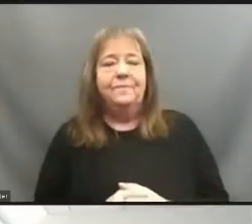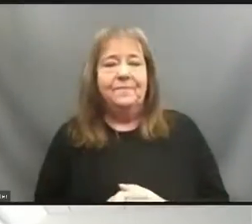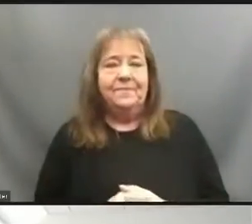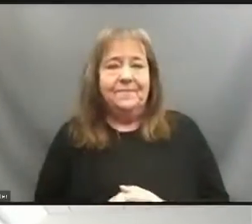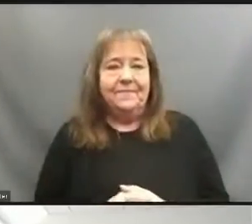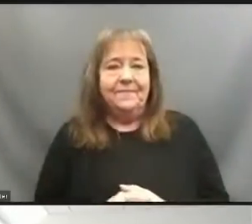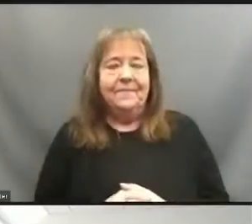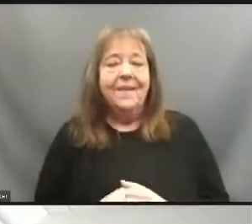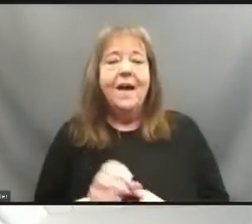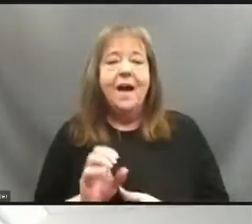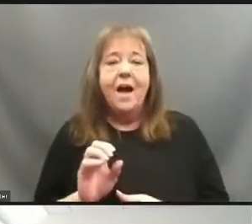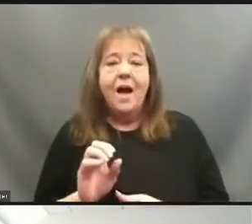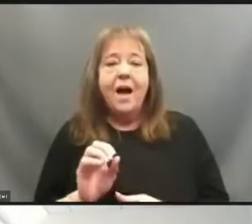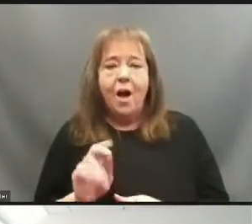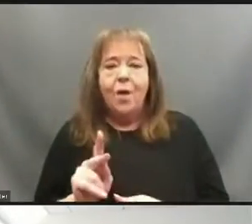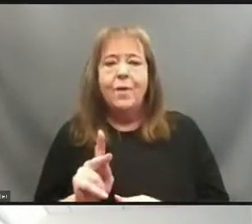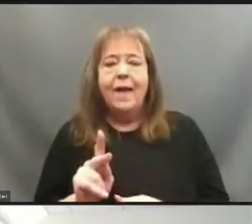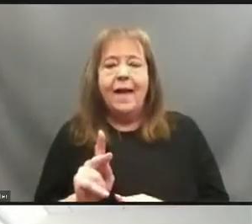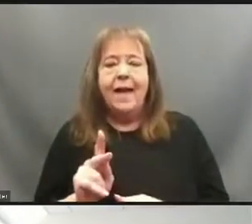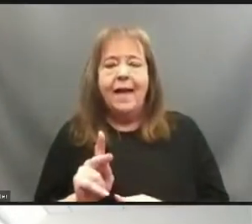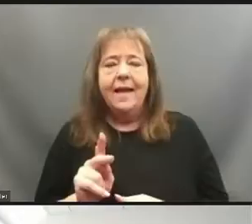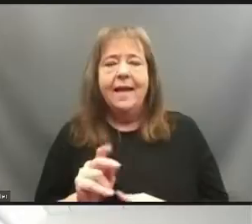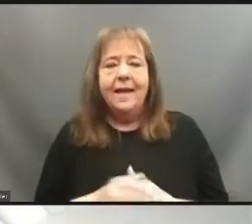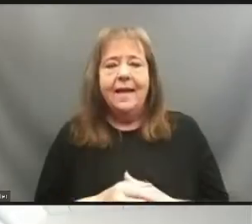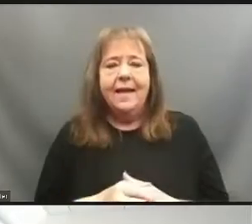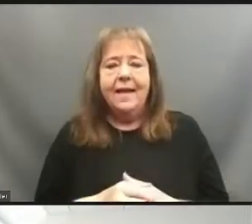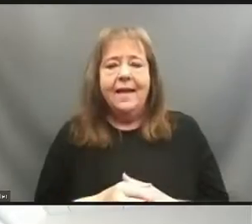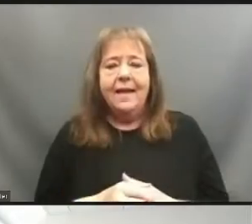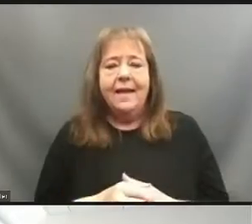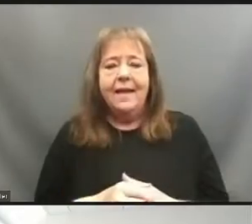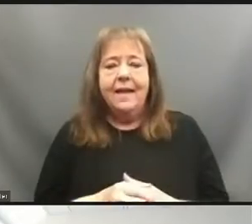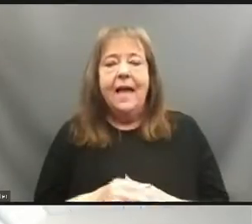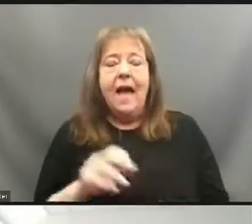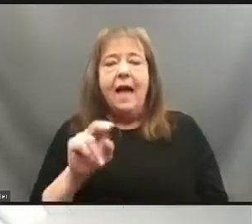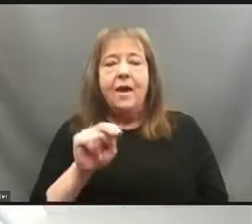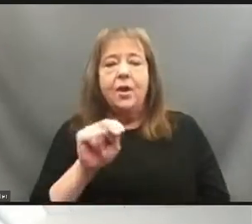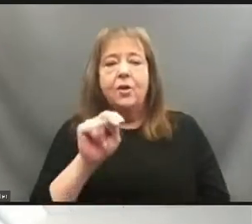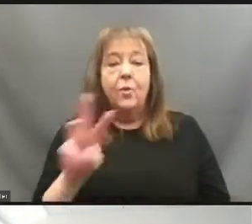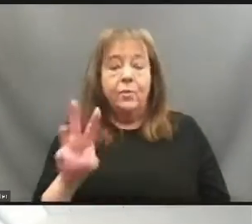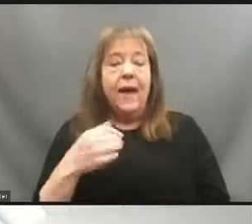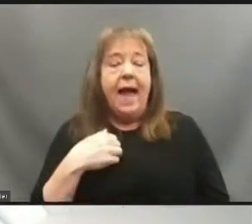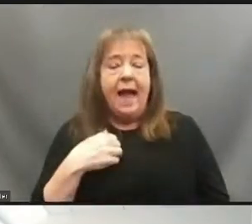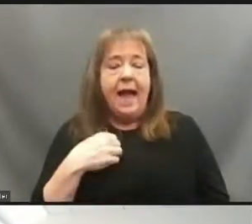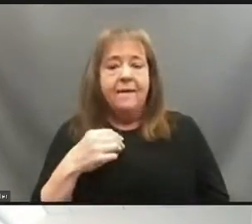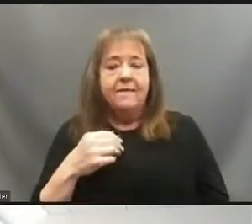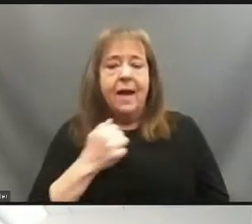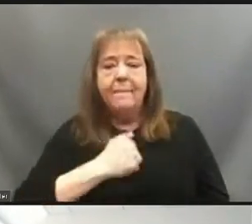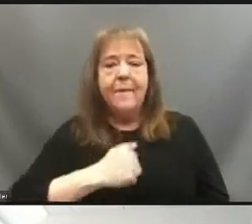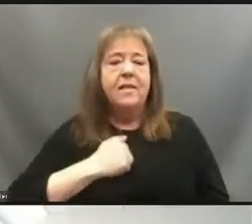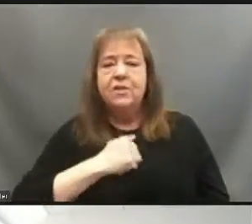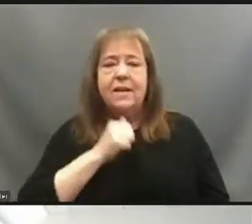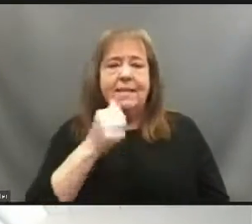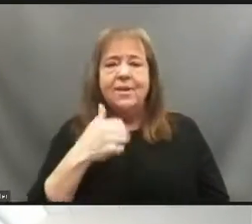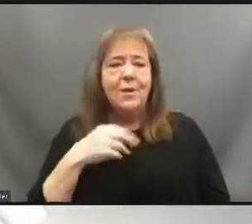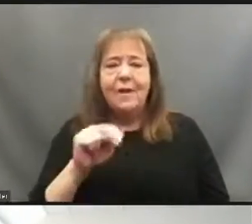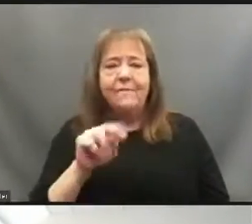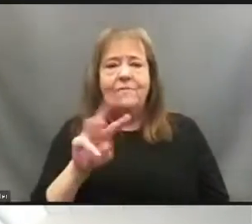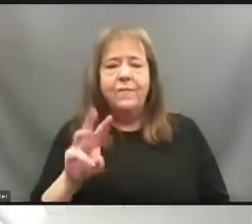Okay. And Casey? I Oh, don't go ahead. have Northwest numbers, so I apologize. That's what I was afraid of. No, that's